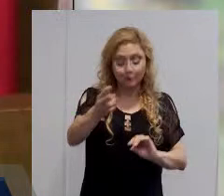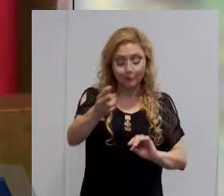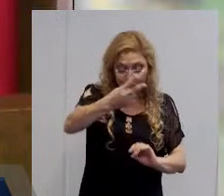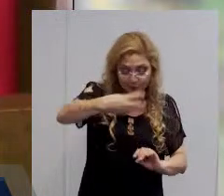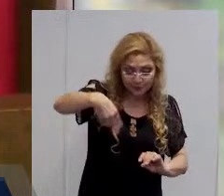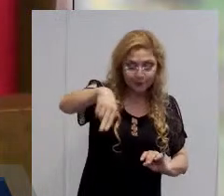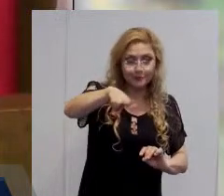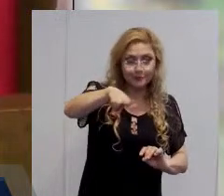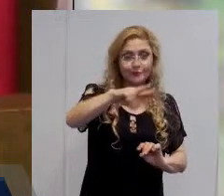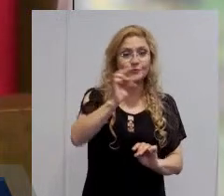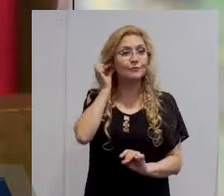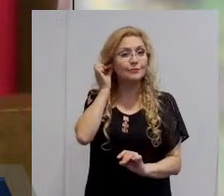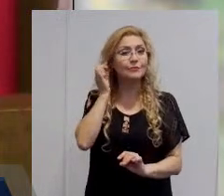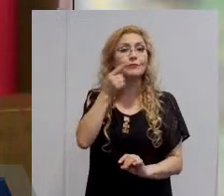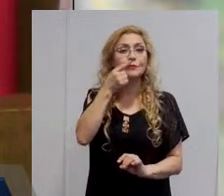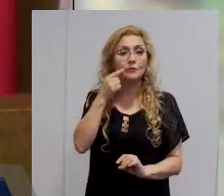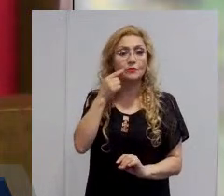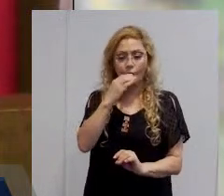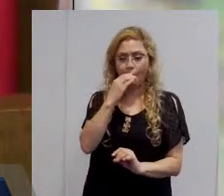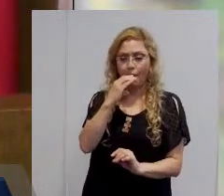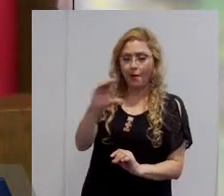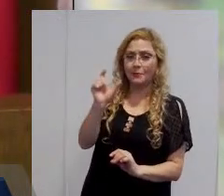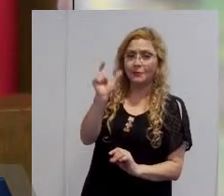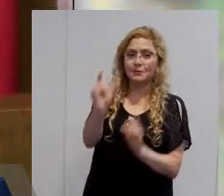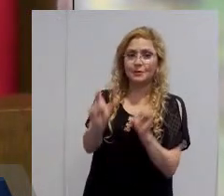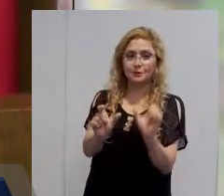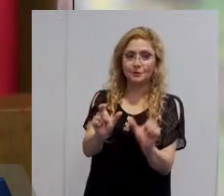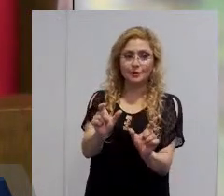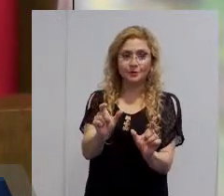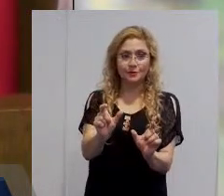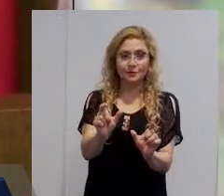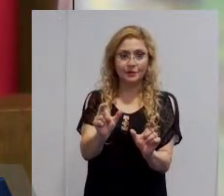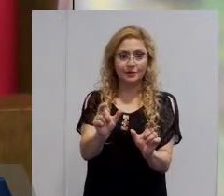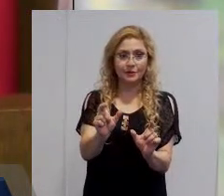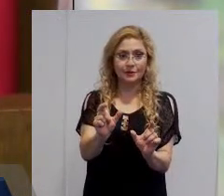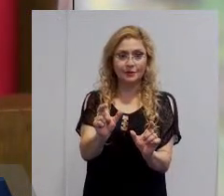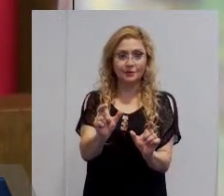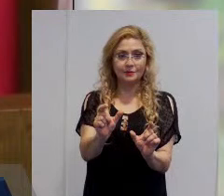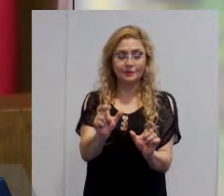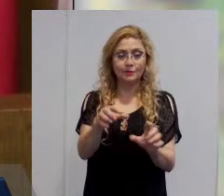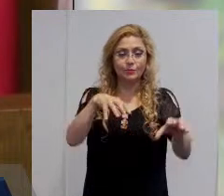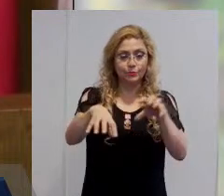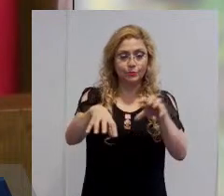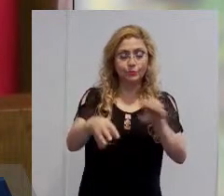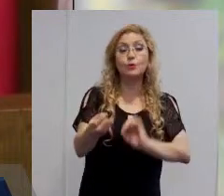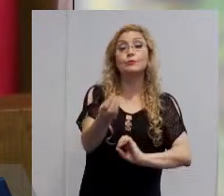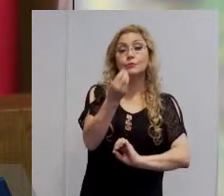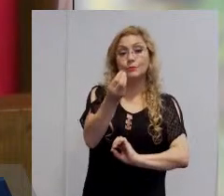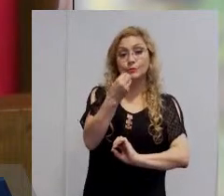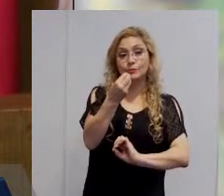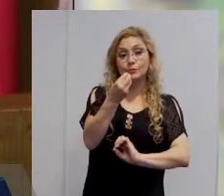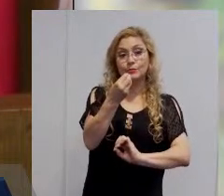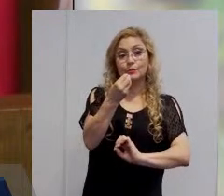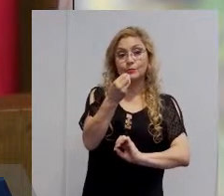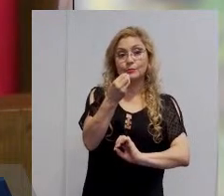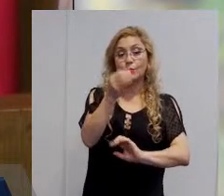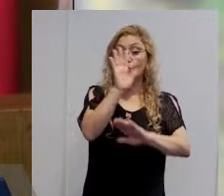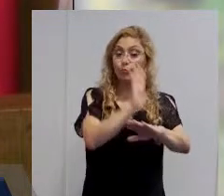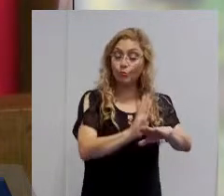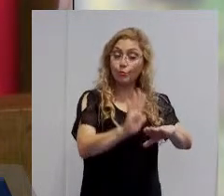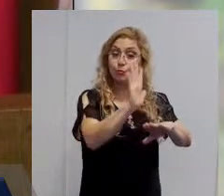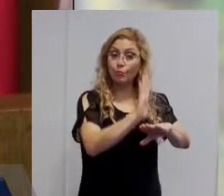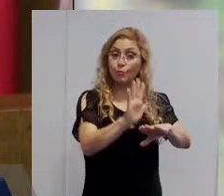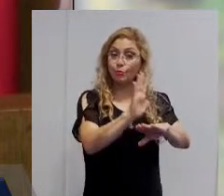us. We, the peasant and indigenous farmers who produced